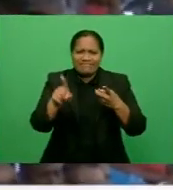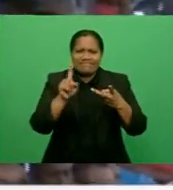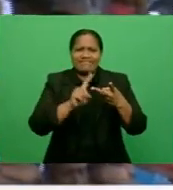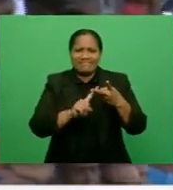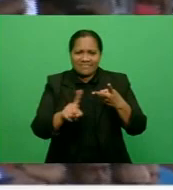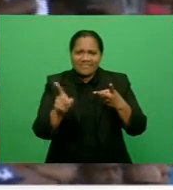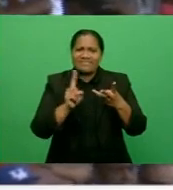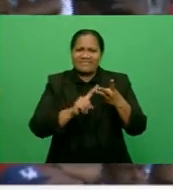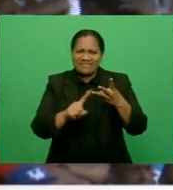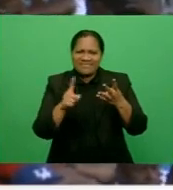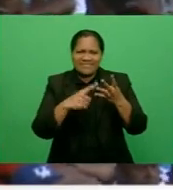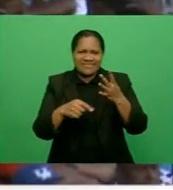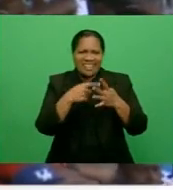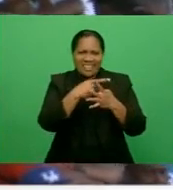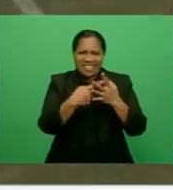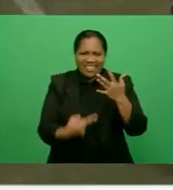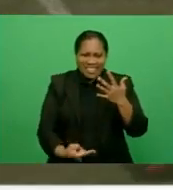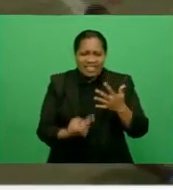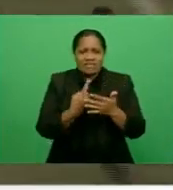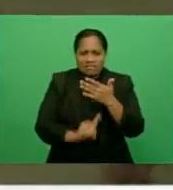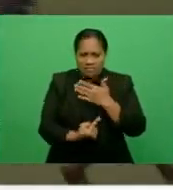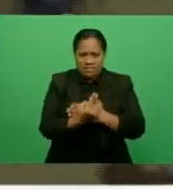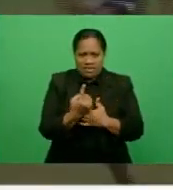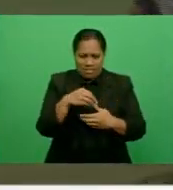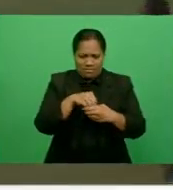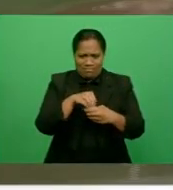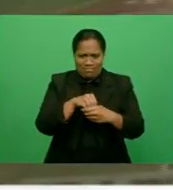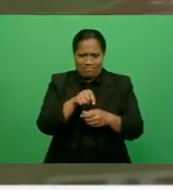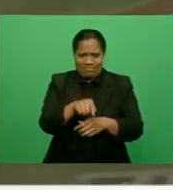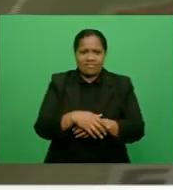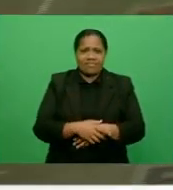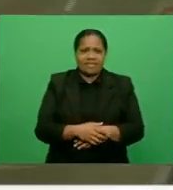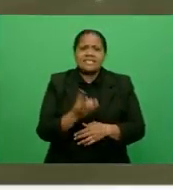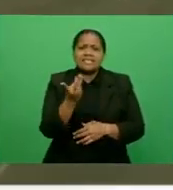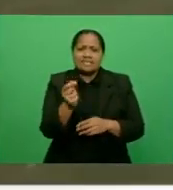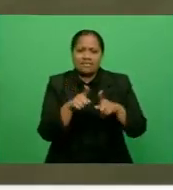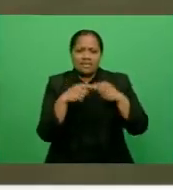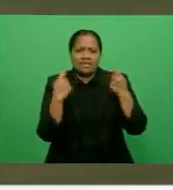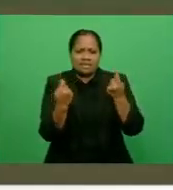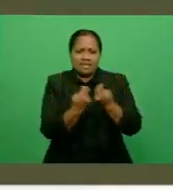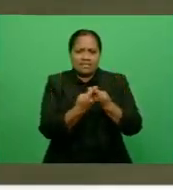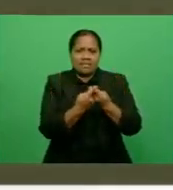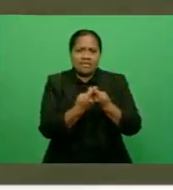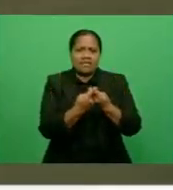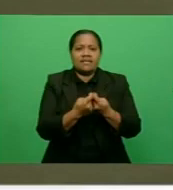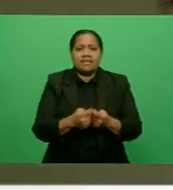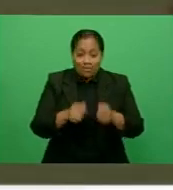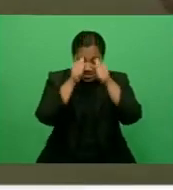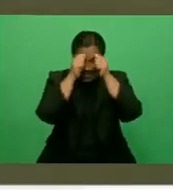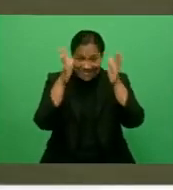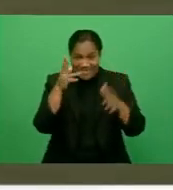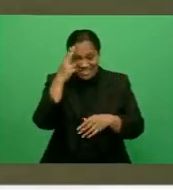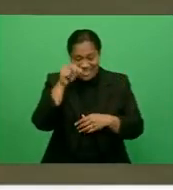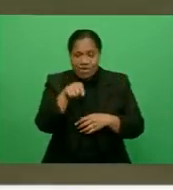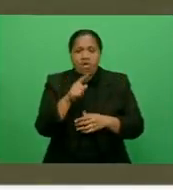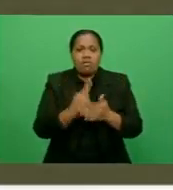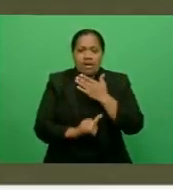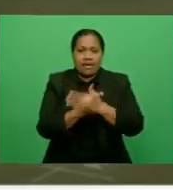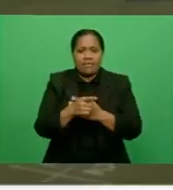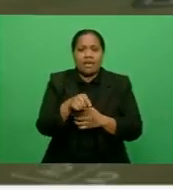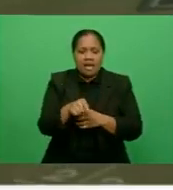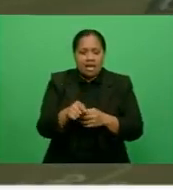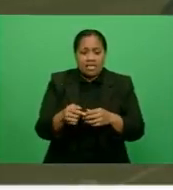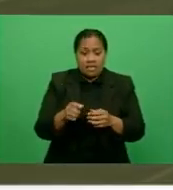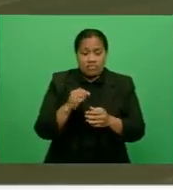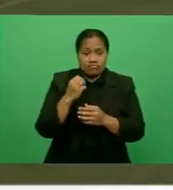Jerry Tuwai, Chasa Vermalua and Suliano Wolivoli. With several teams to make their debut in the 44th tournament, Marish Rugby Club